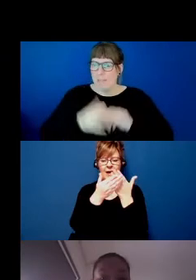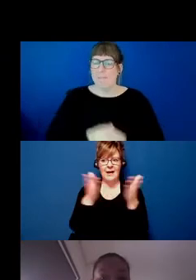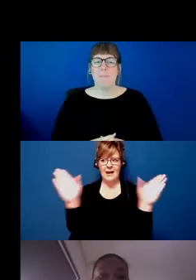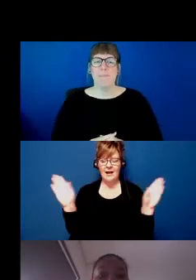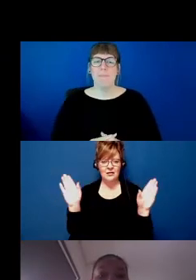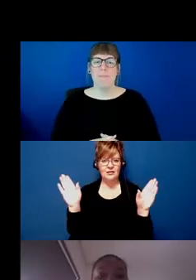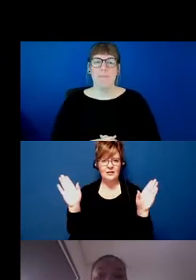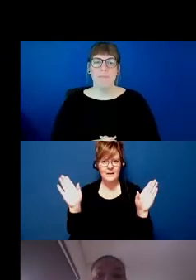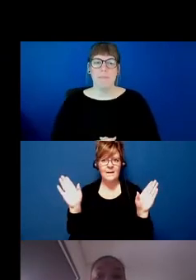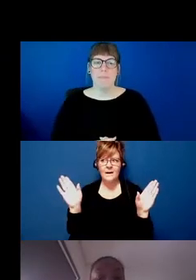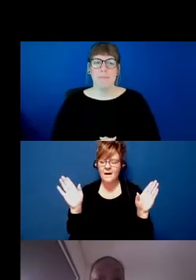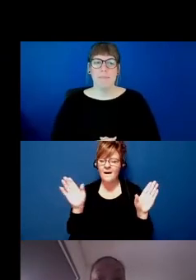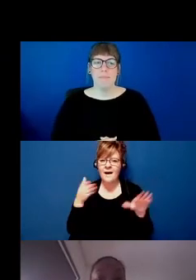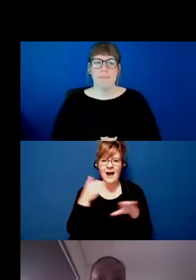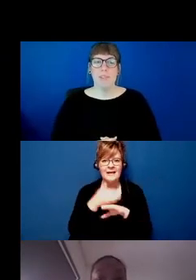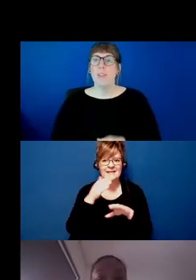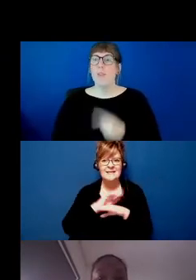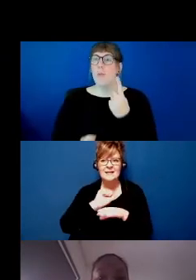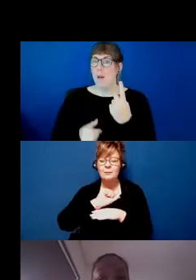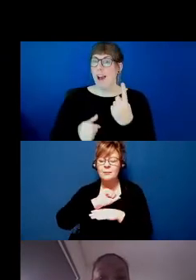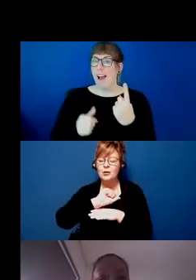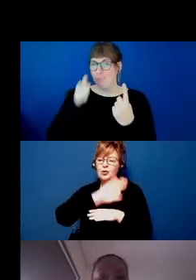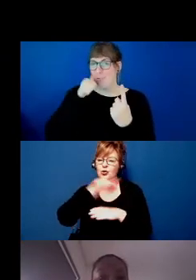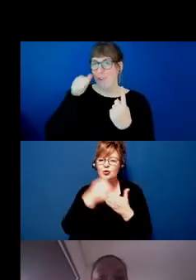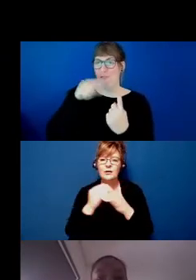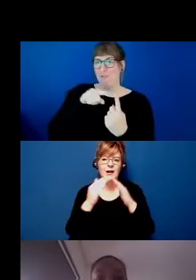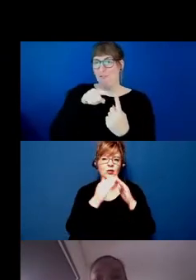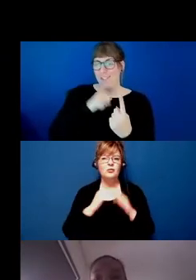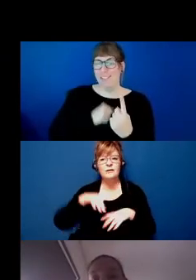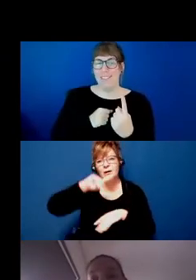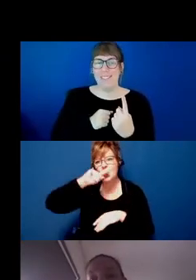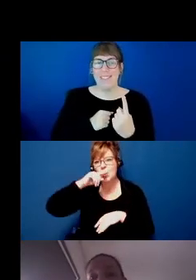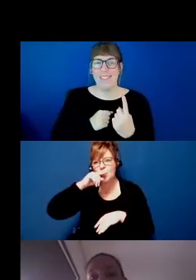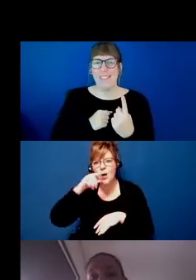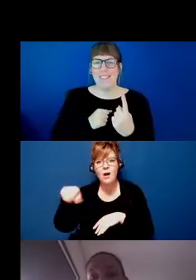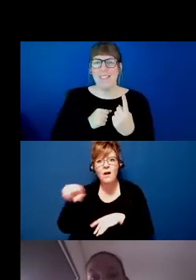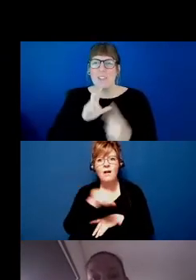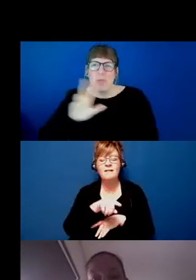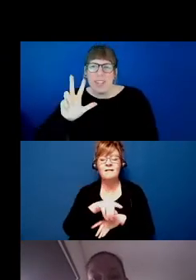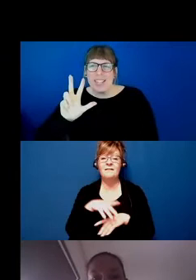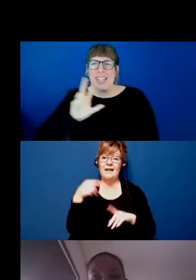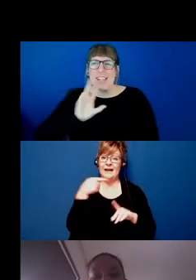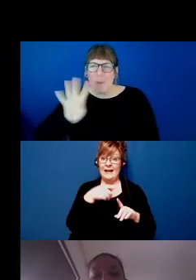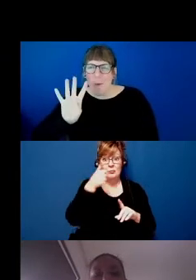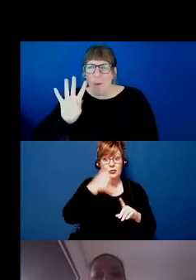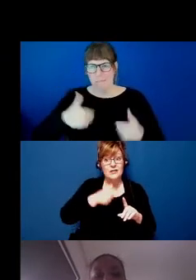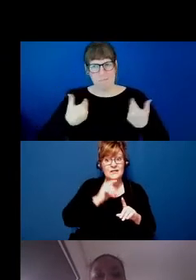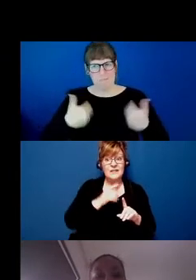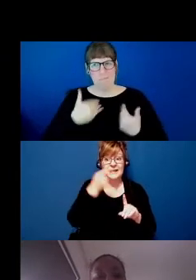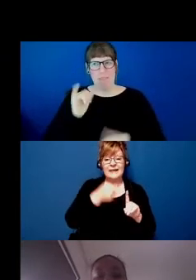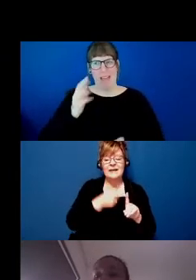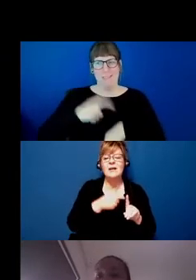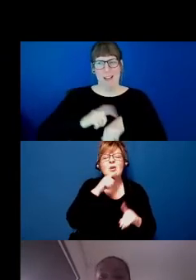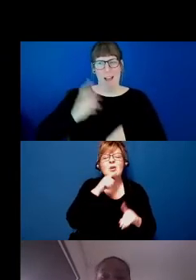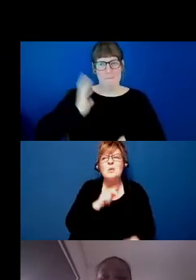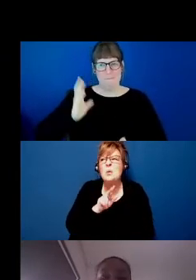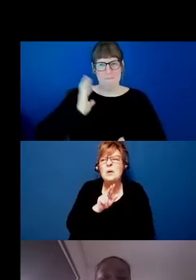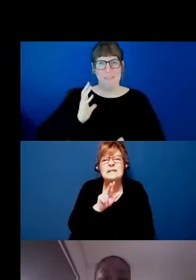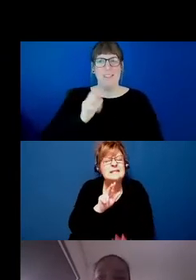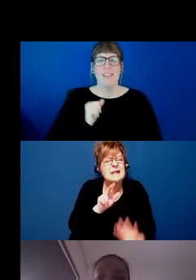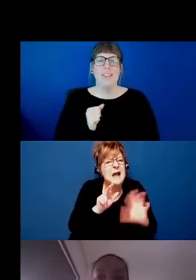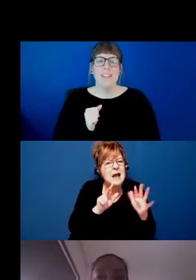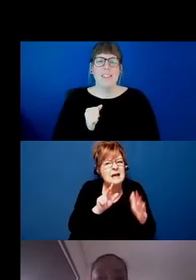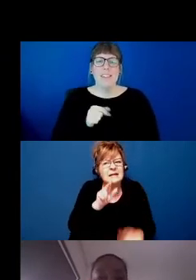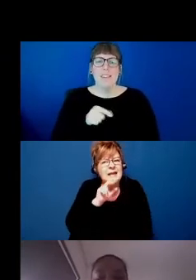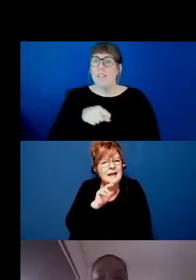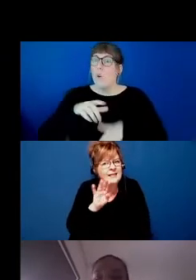Cornwall. This one student, this one little girl, she was about 3 or 4 at the time, and she was